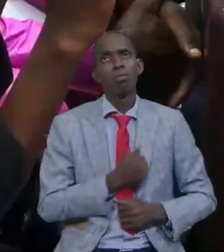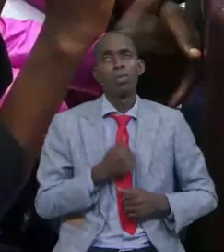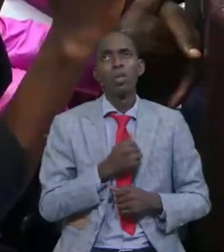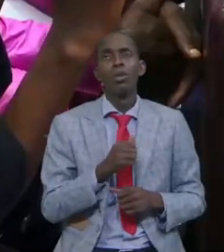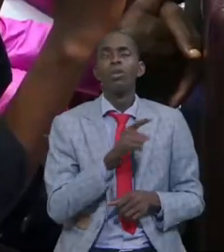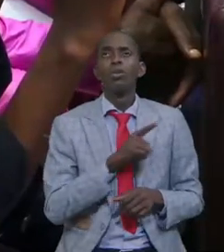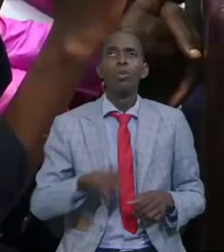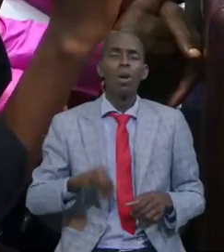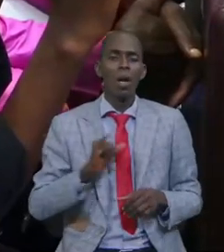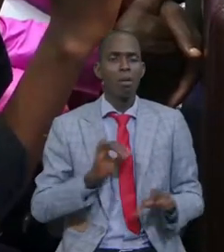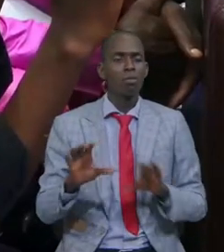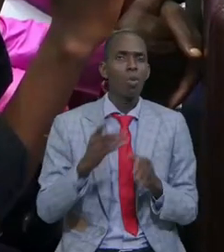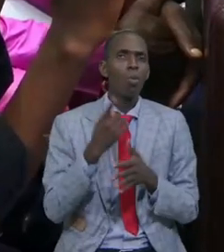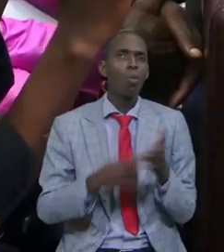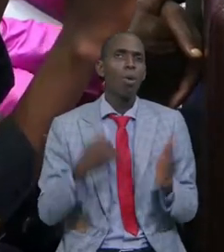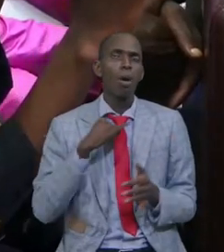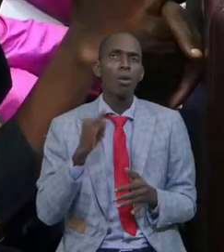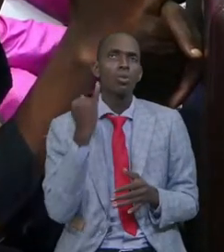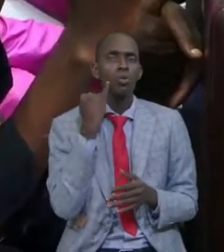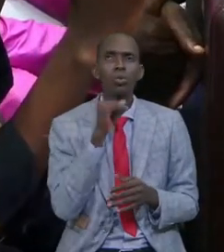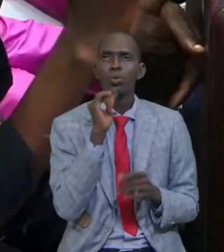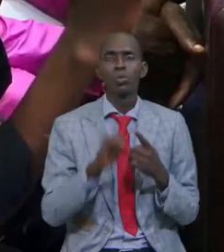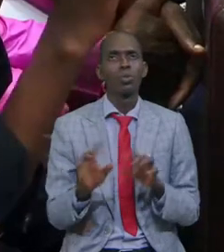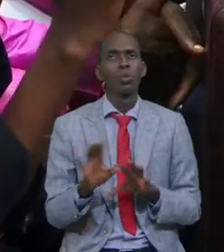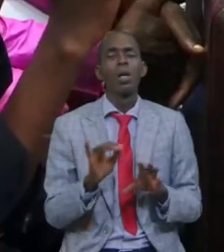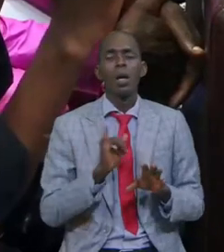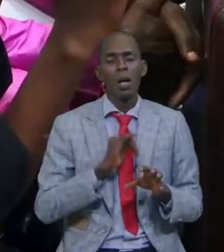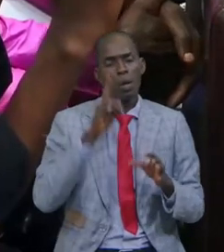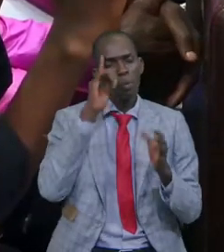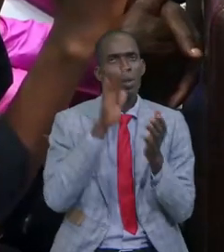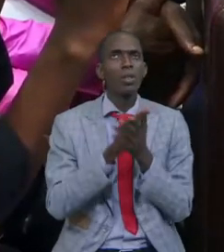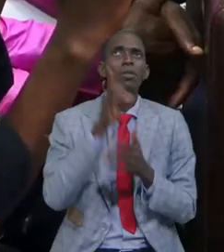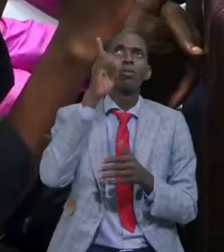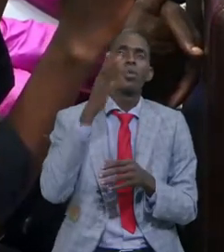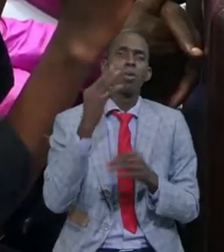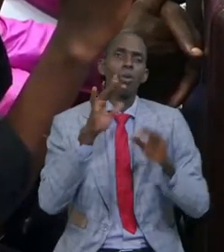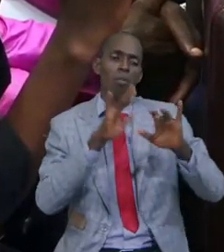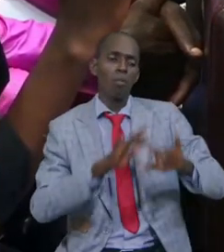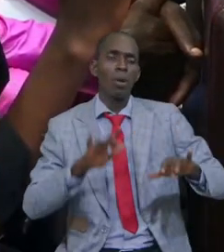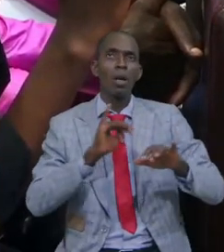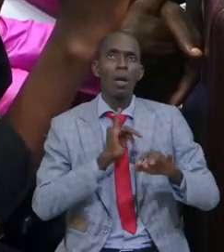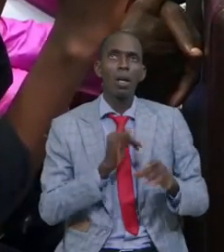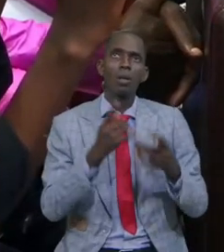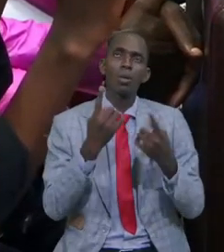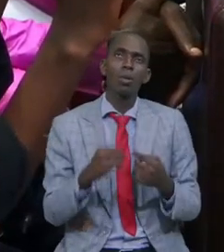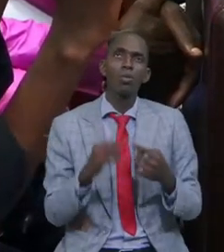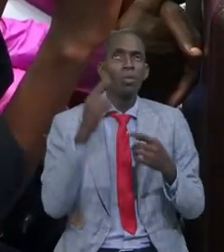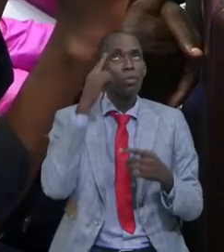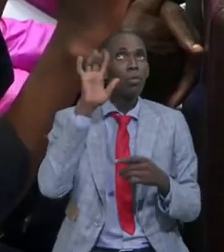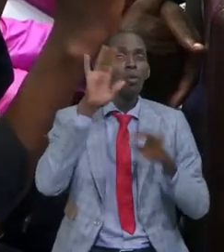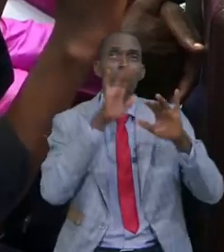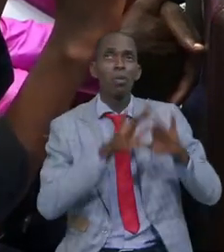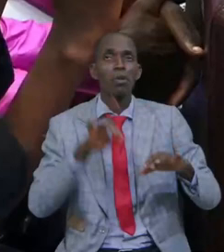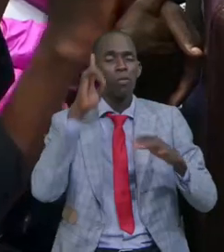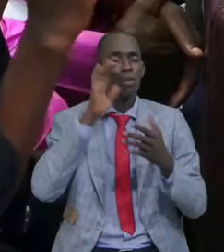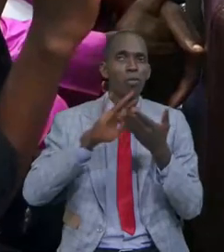I shouldn't have done. I believe you're God of mercy, and I come for your mercy, for your forgiveness, for